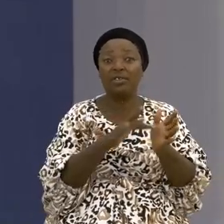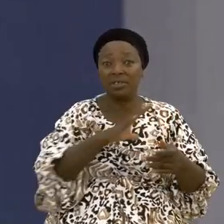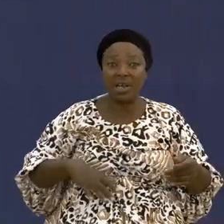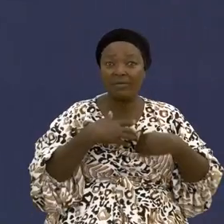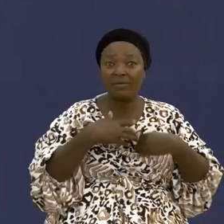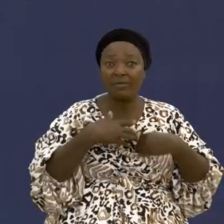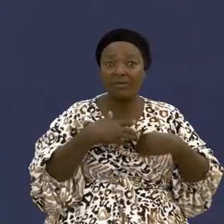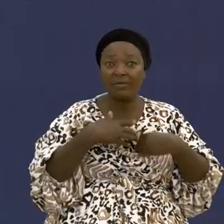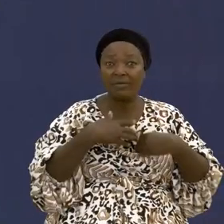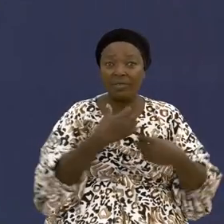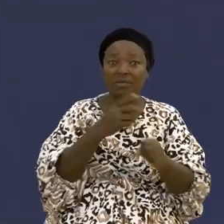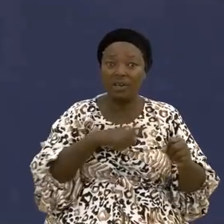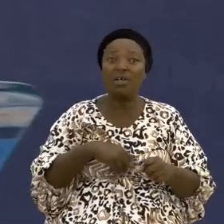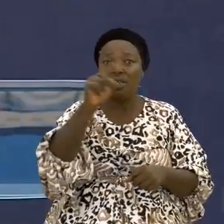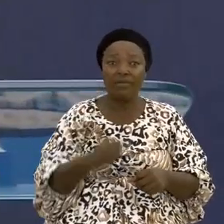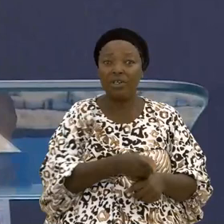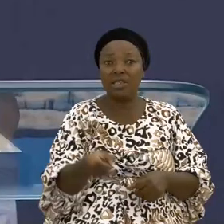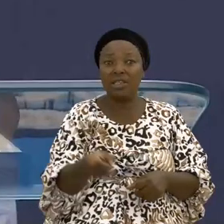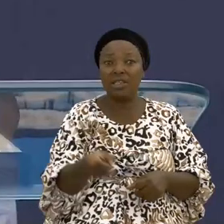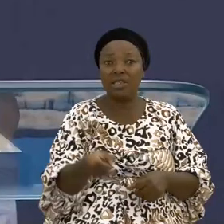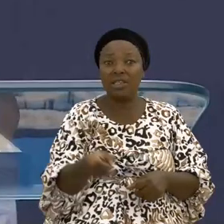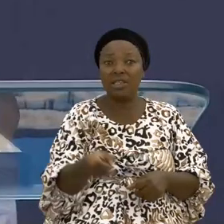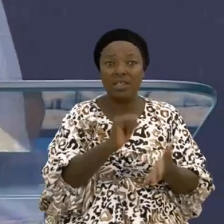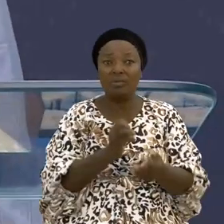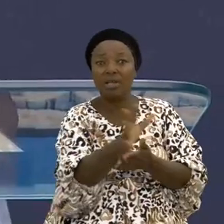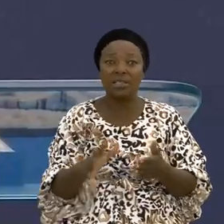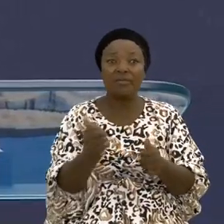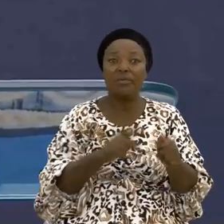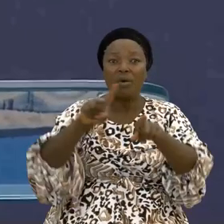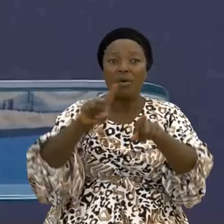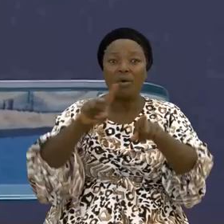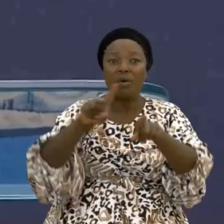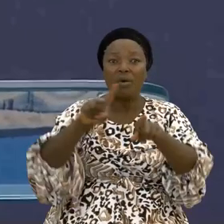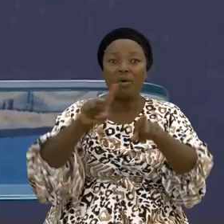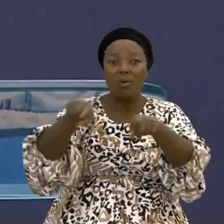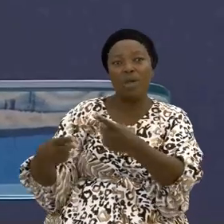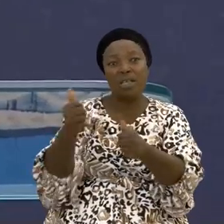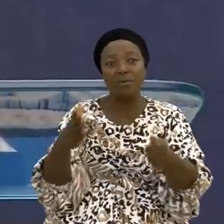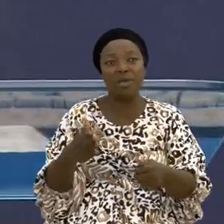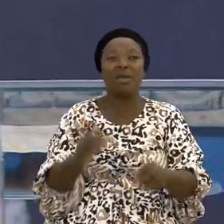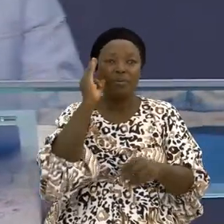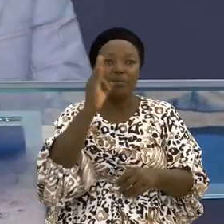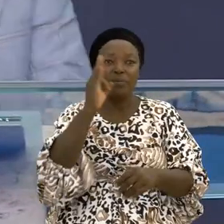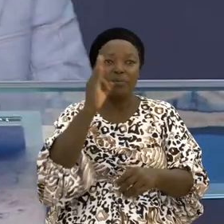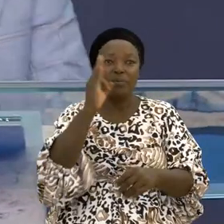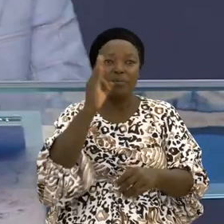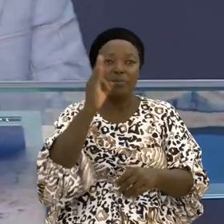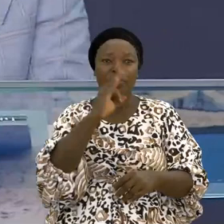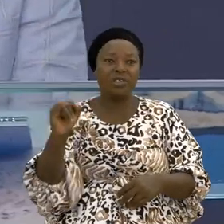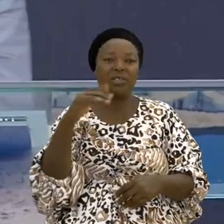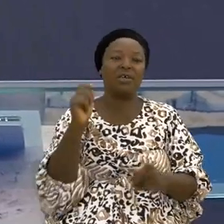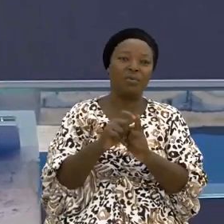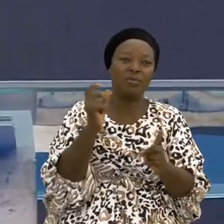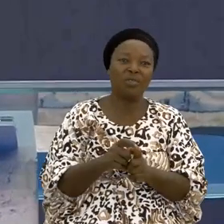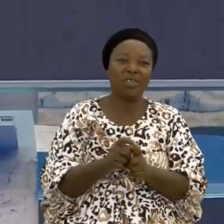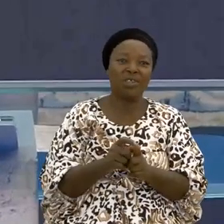they that were scattered abroad went everywhere preaching the word. The word is now in